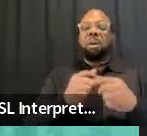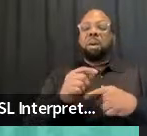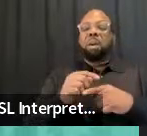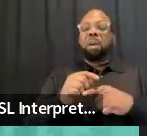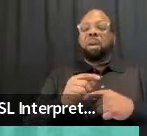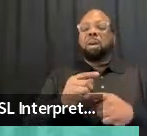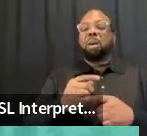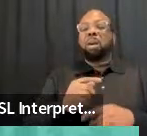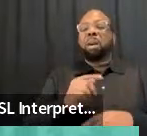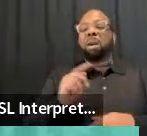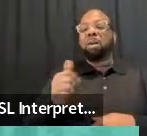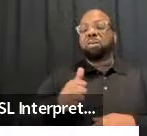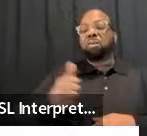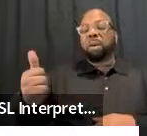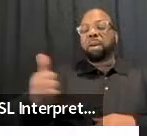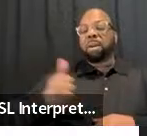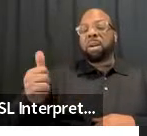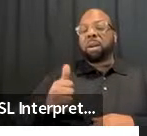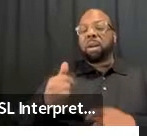slide.